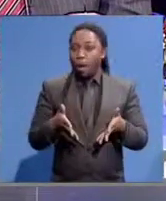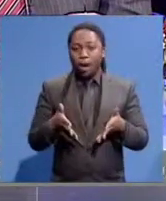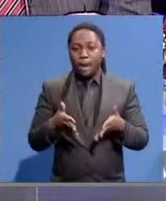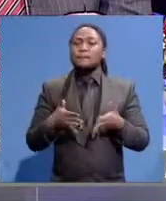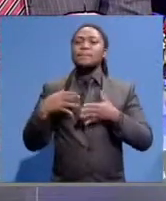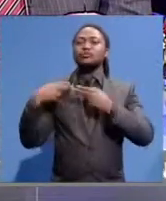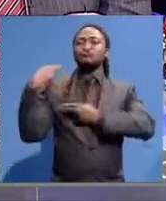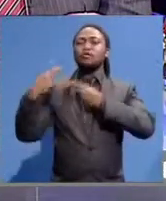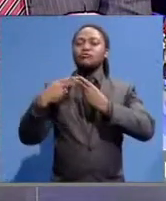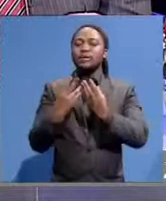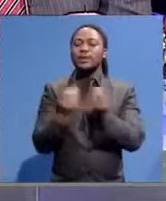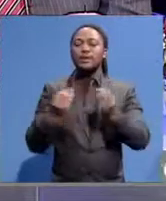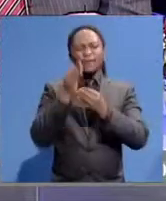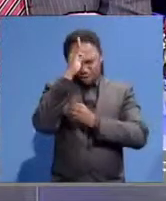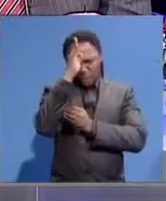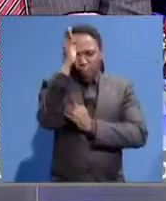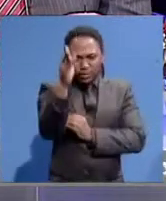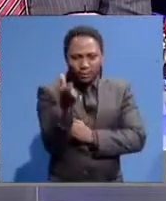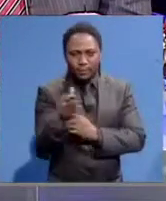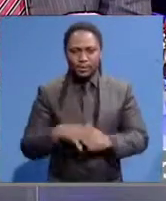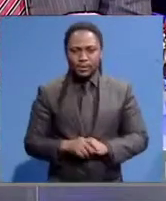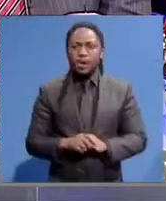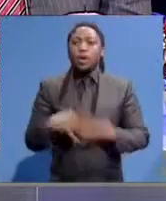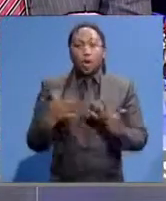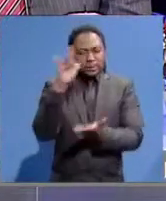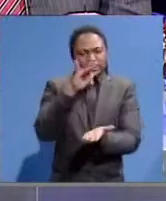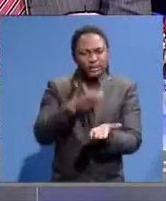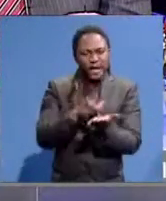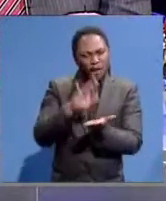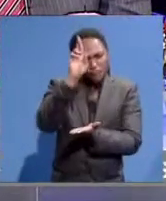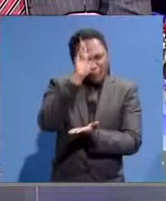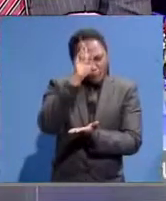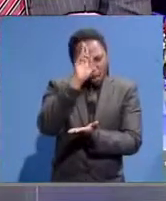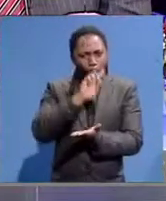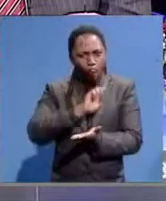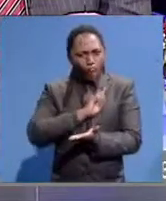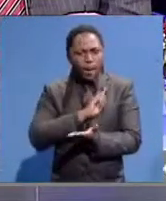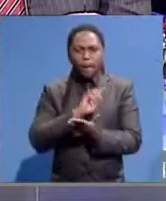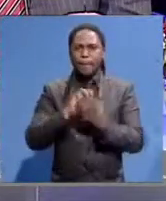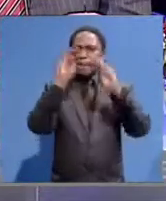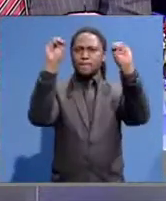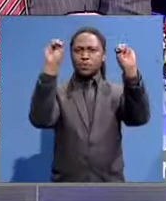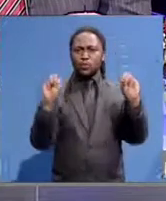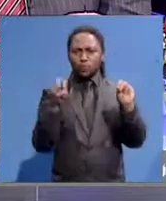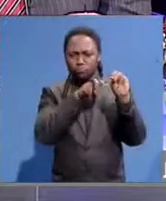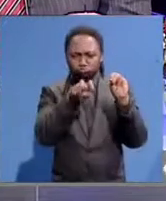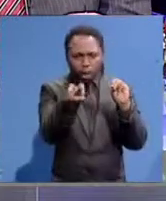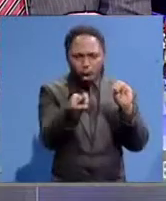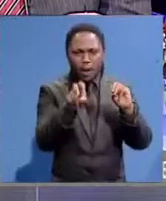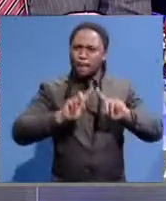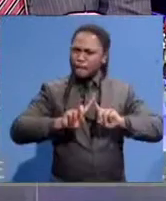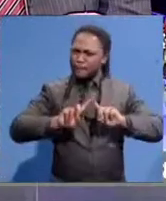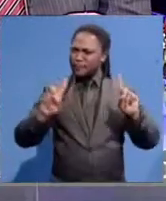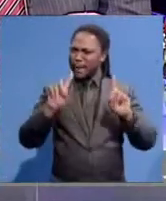Let's tell us more about the Centre of Memory and why it was actually called a Centre of Memory as opposed to a museum or any other name that might be used